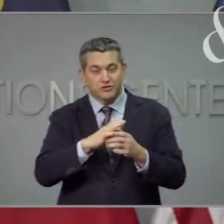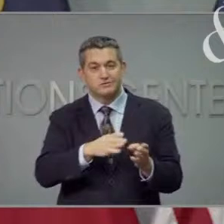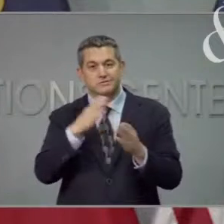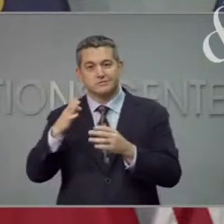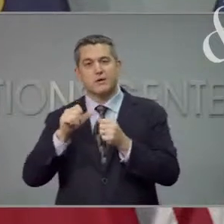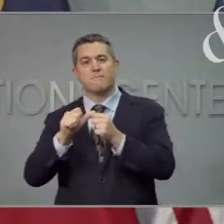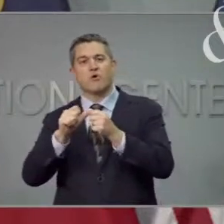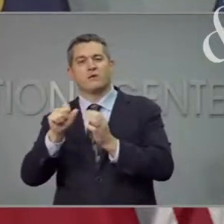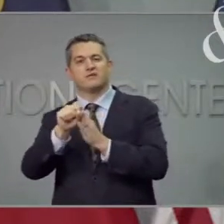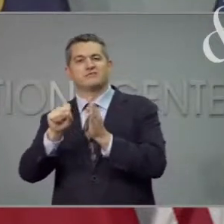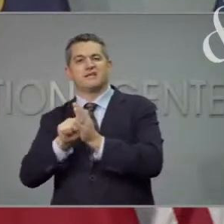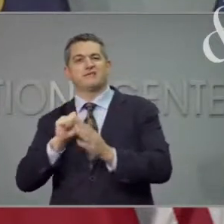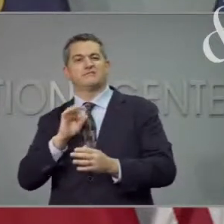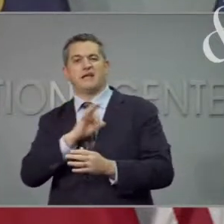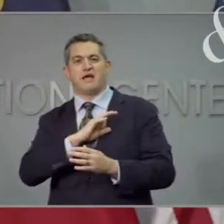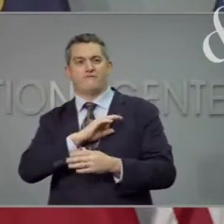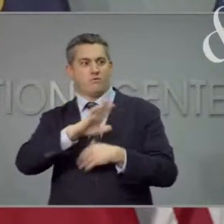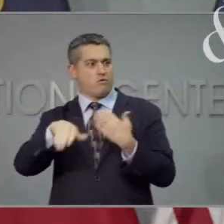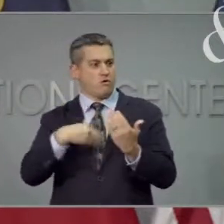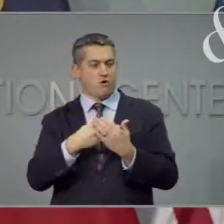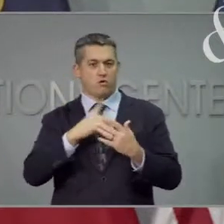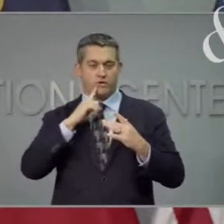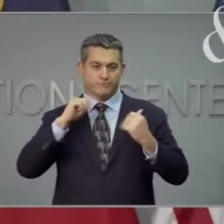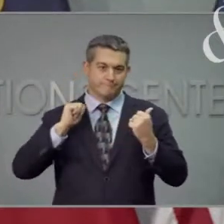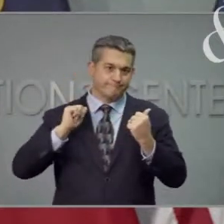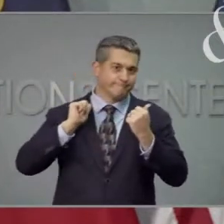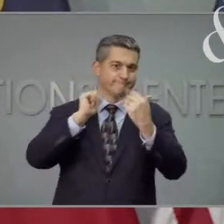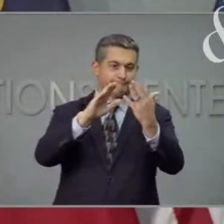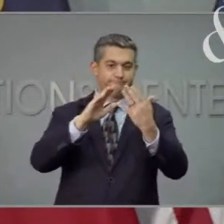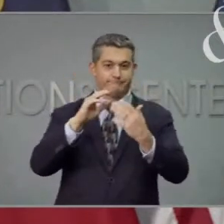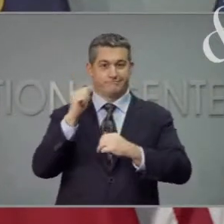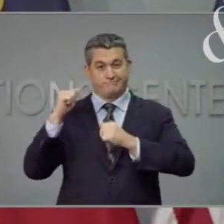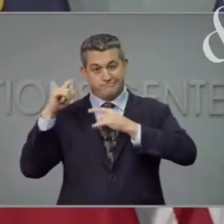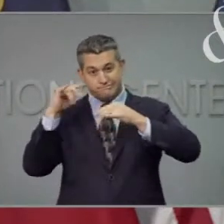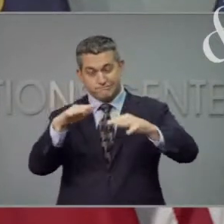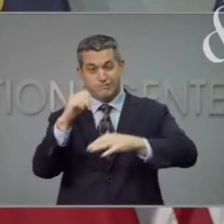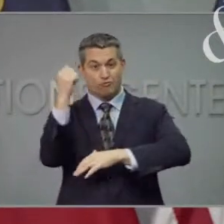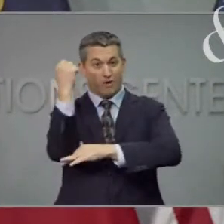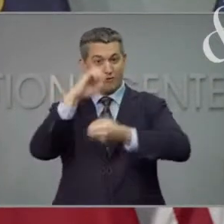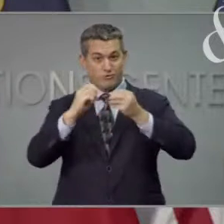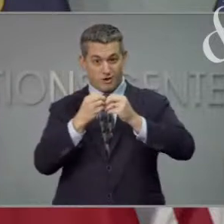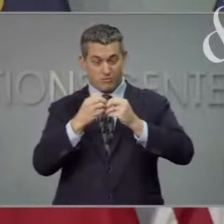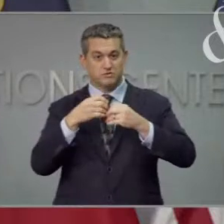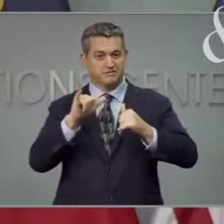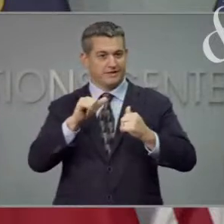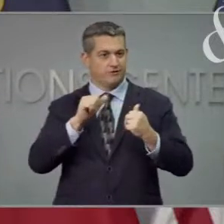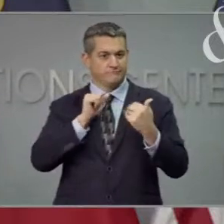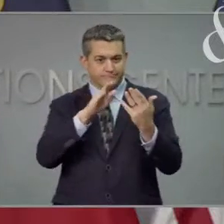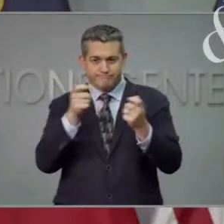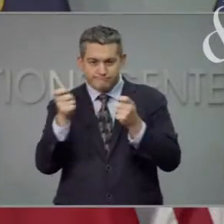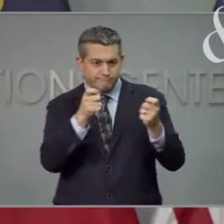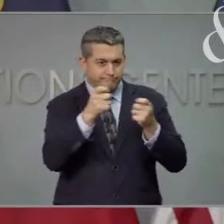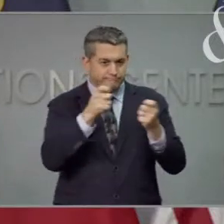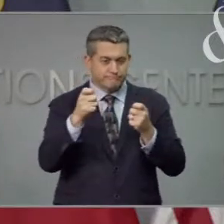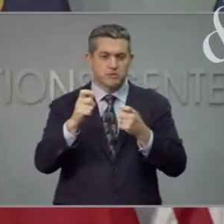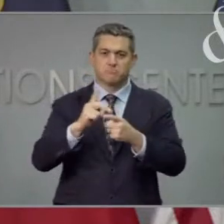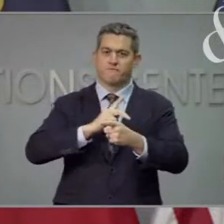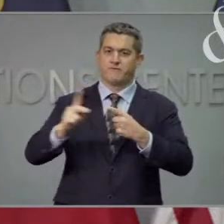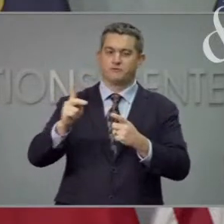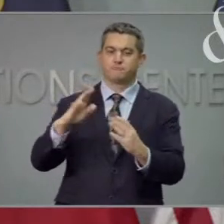permanent state staff, everyone met the challenges of record turnout during a global pandemic with unparalleled